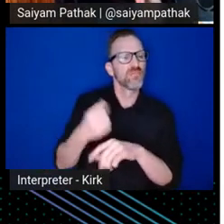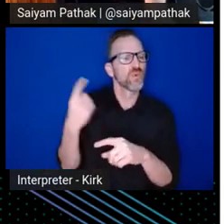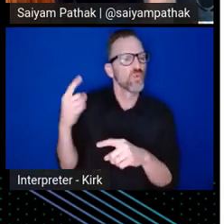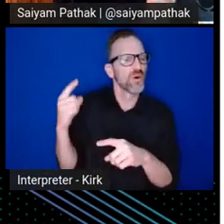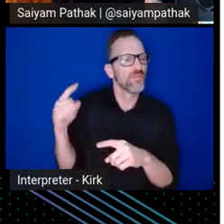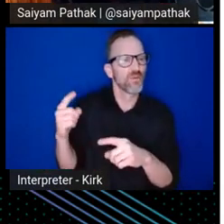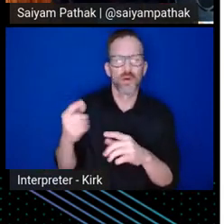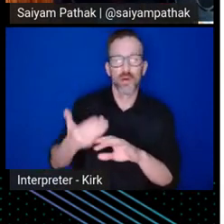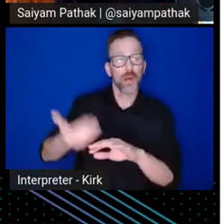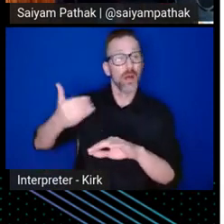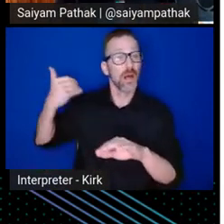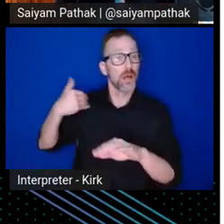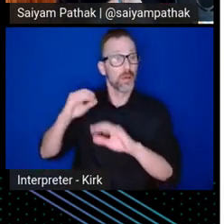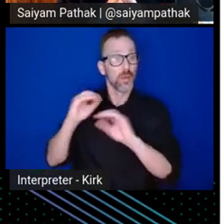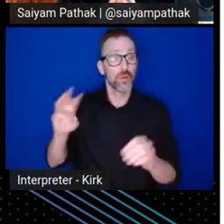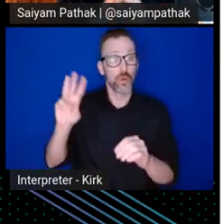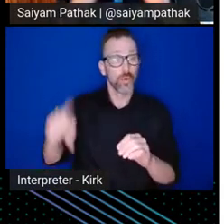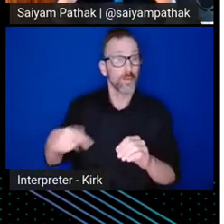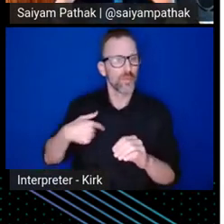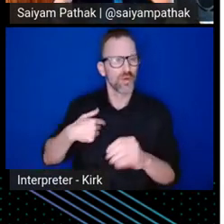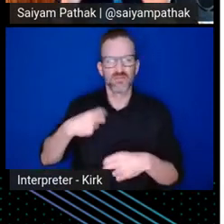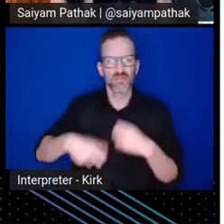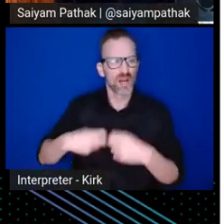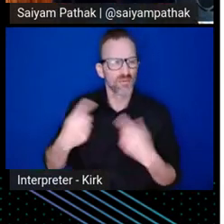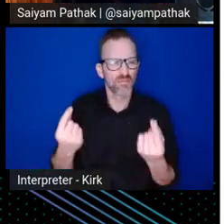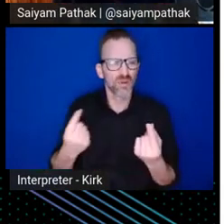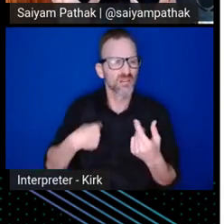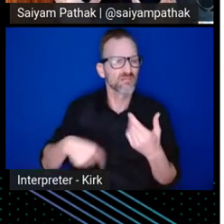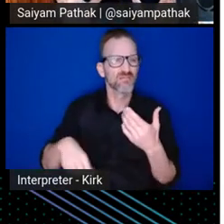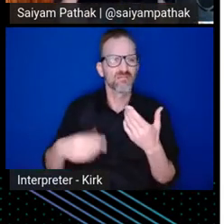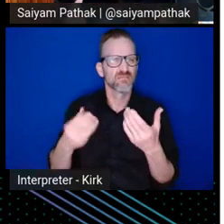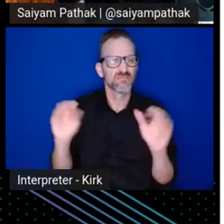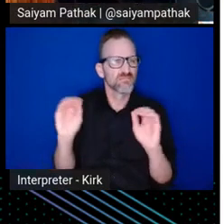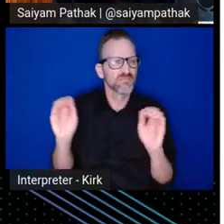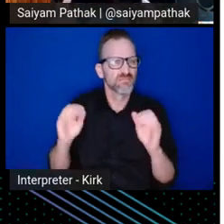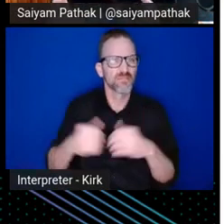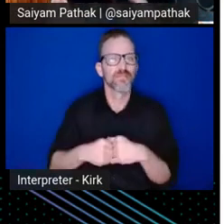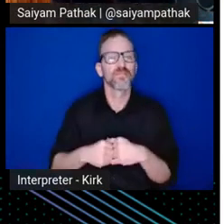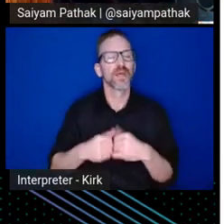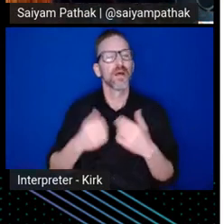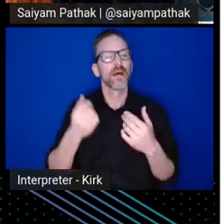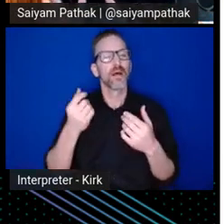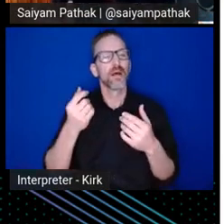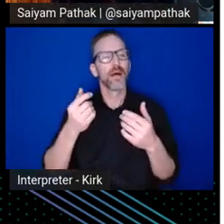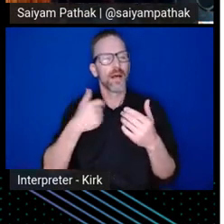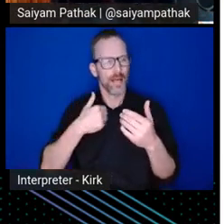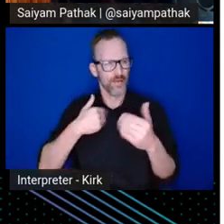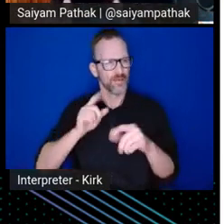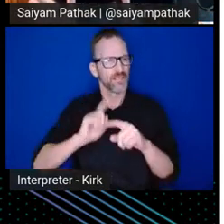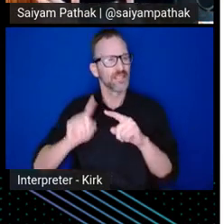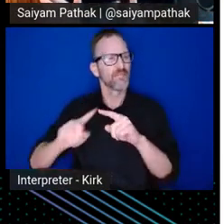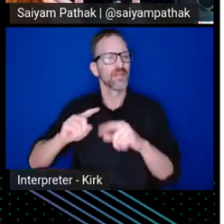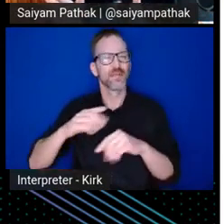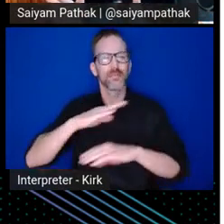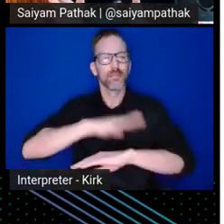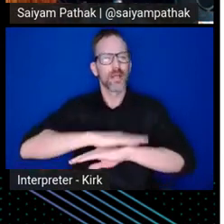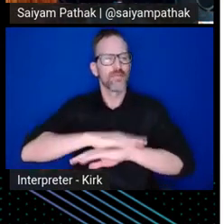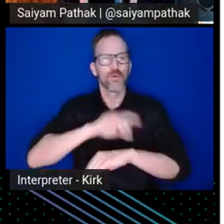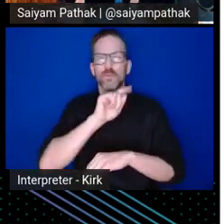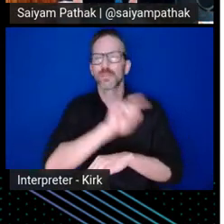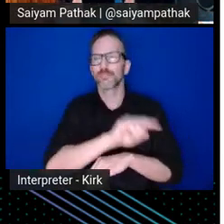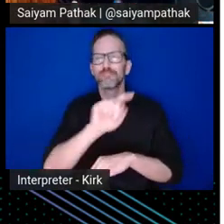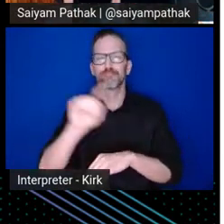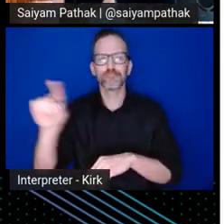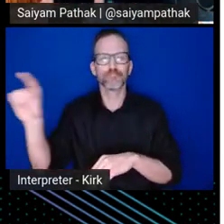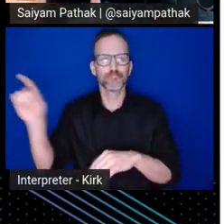challenges? What was the problem? So like I told, there are different platforms which are out there